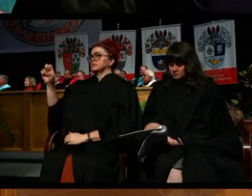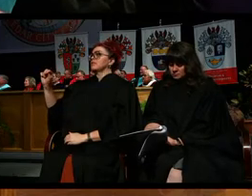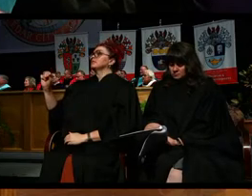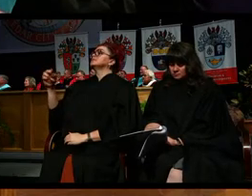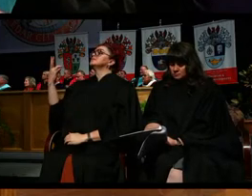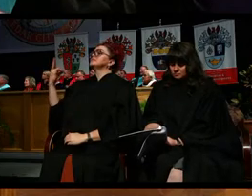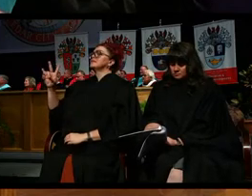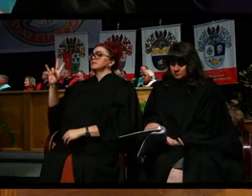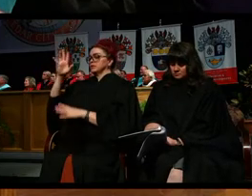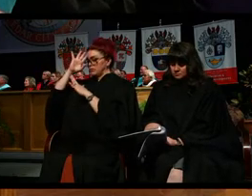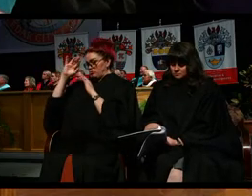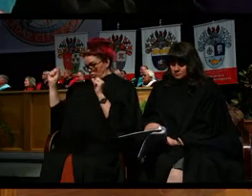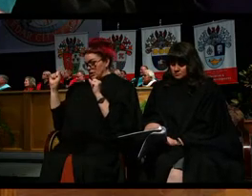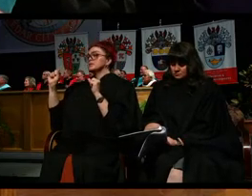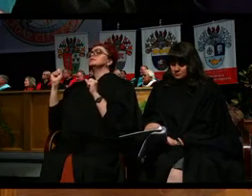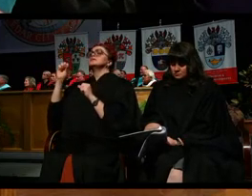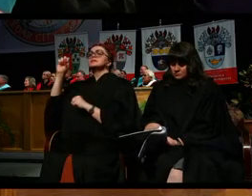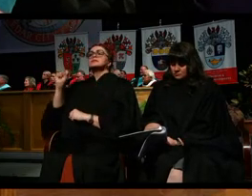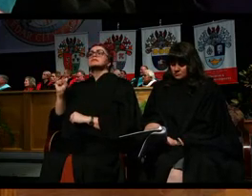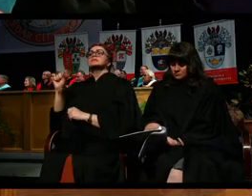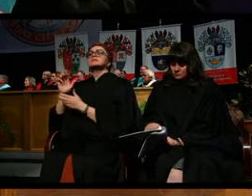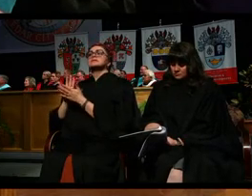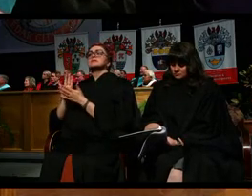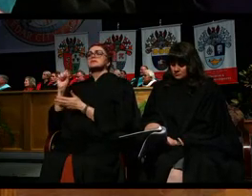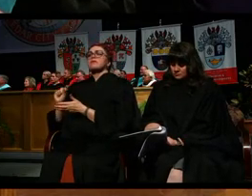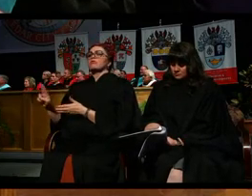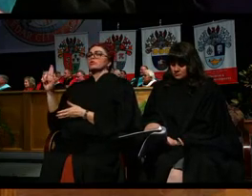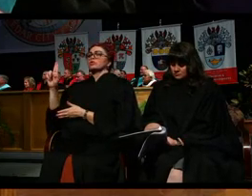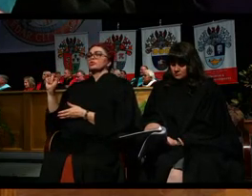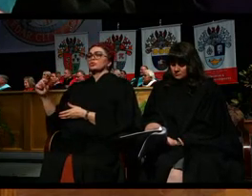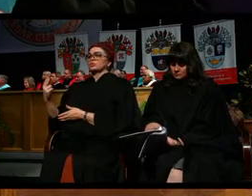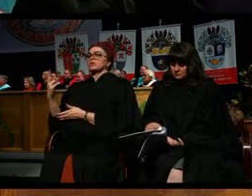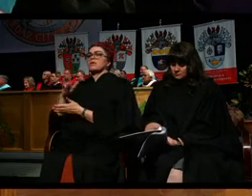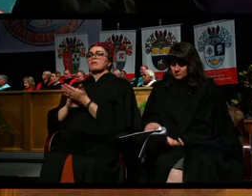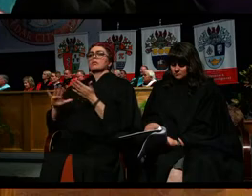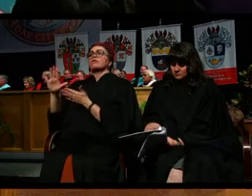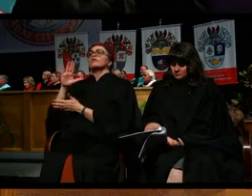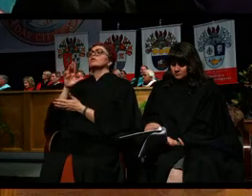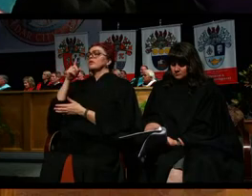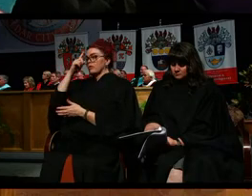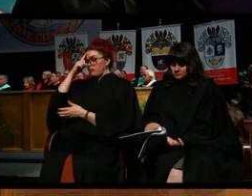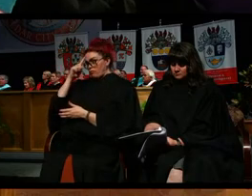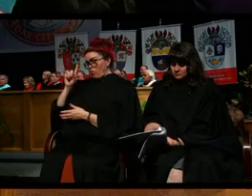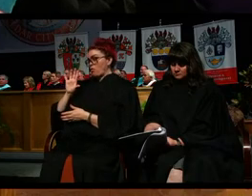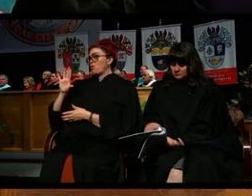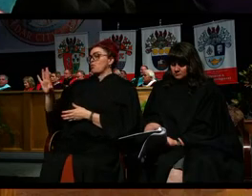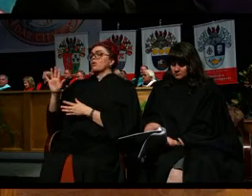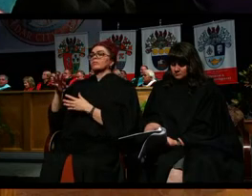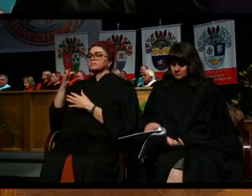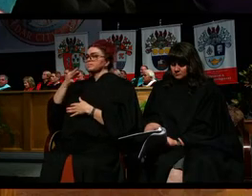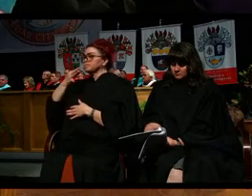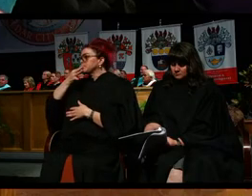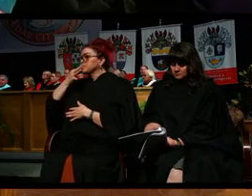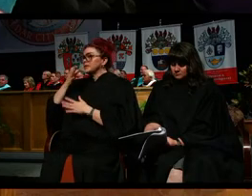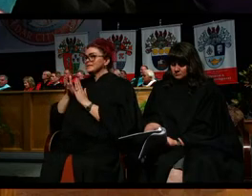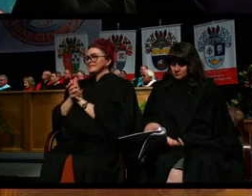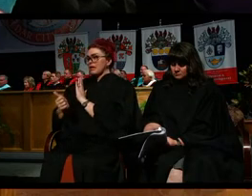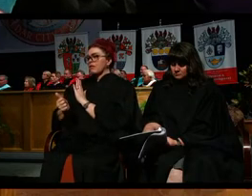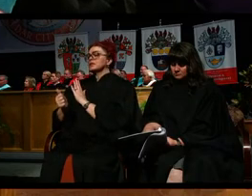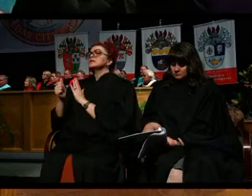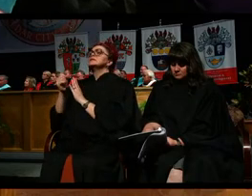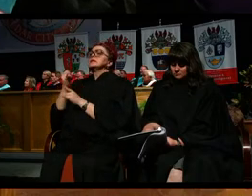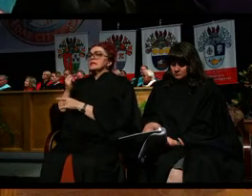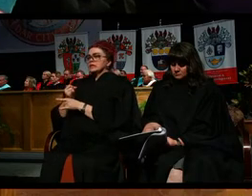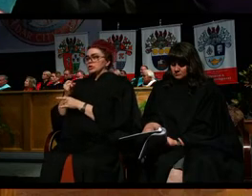of Southern Utah University for your incredible talent, institutional knowledge,